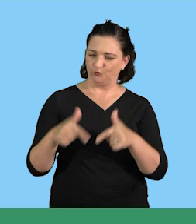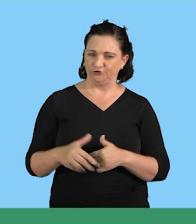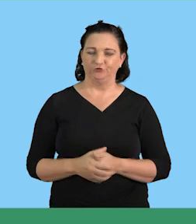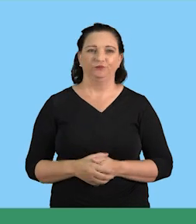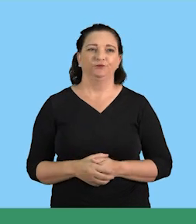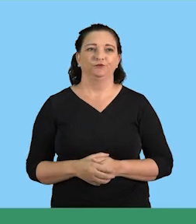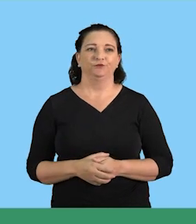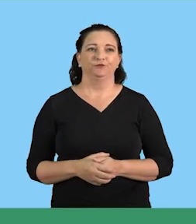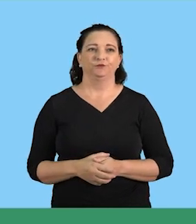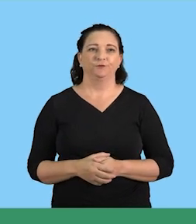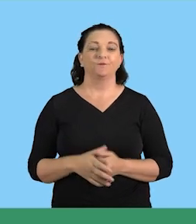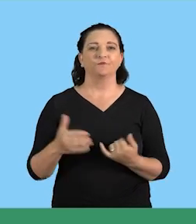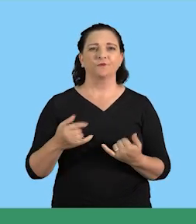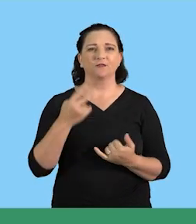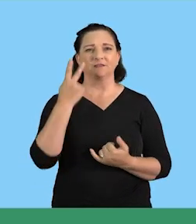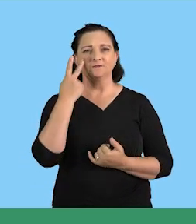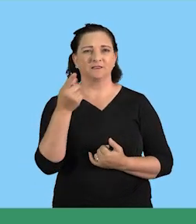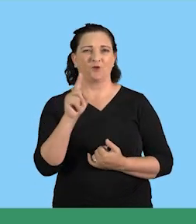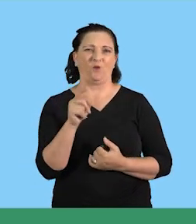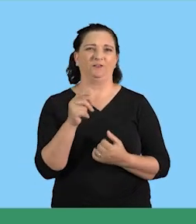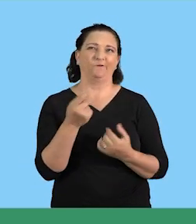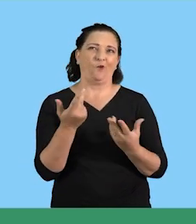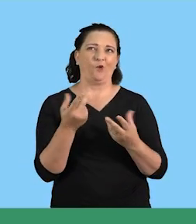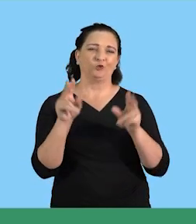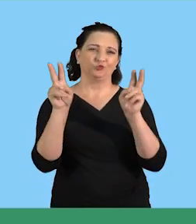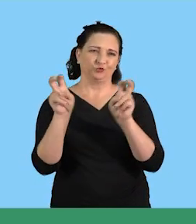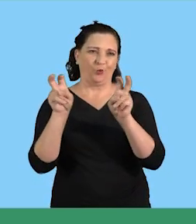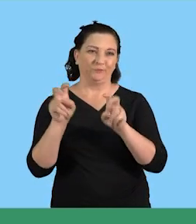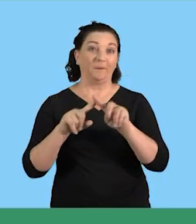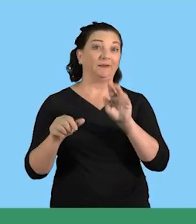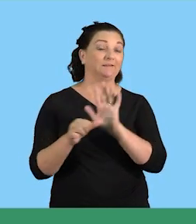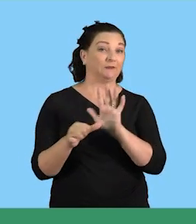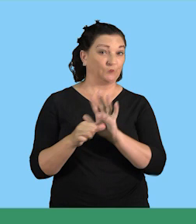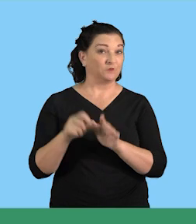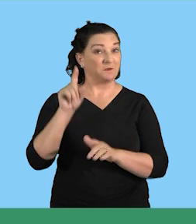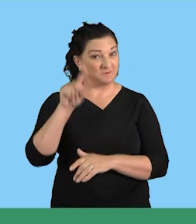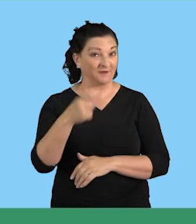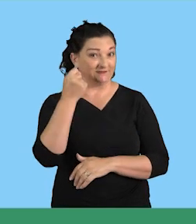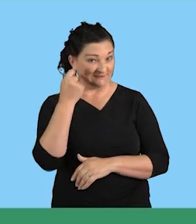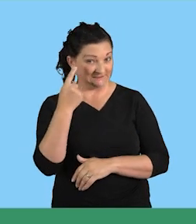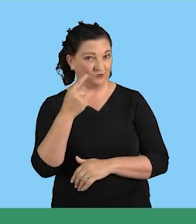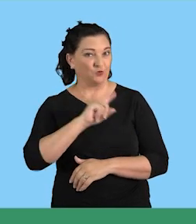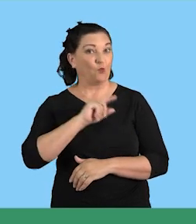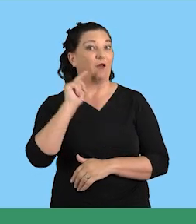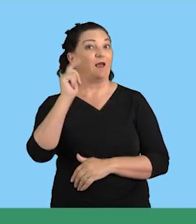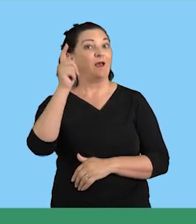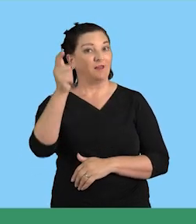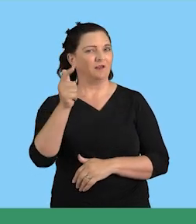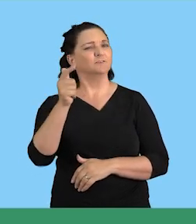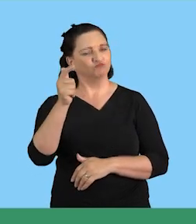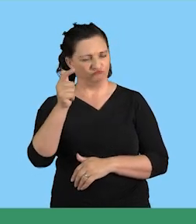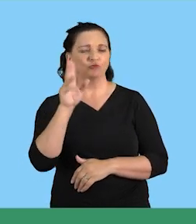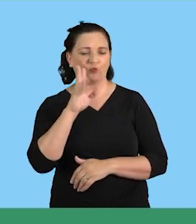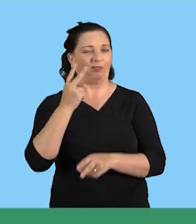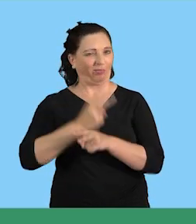this lesson. Right, so these are the following terms that are very, very important. It is important that you understand these terms because we'll be coming across these